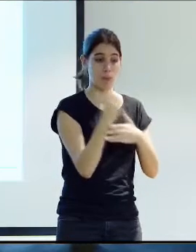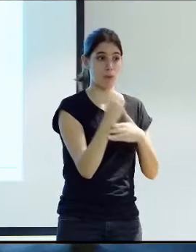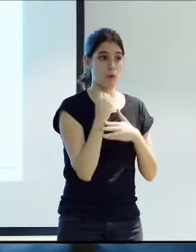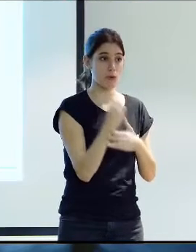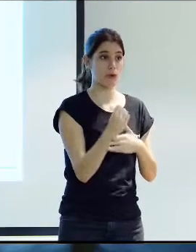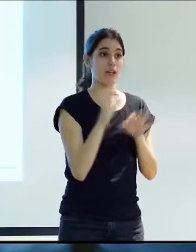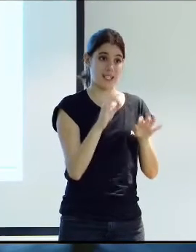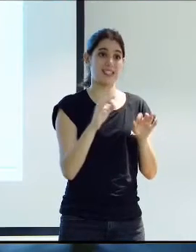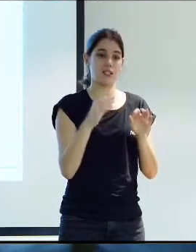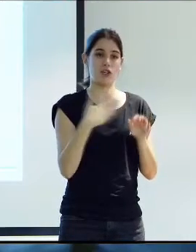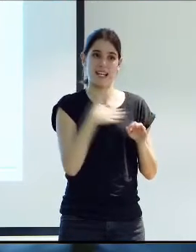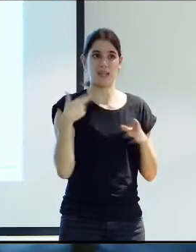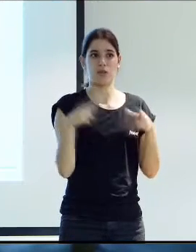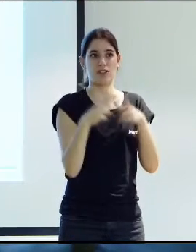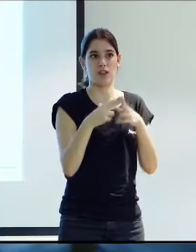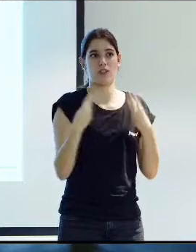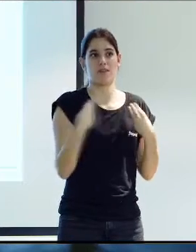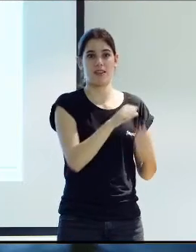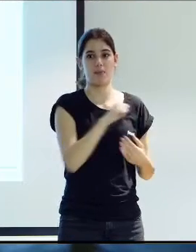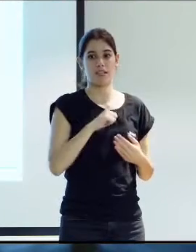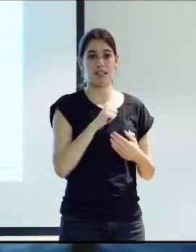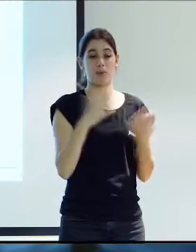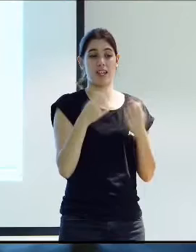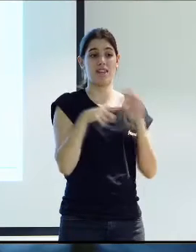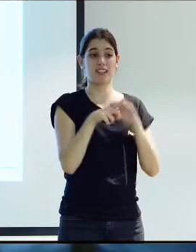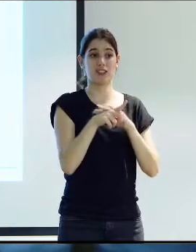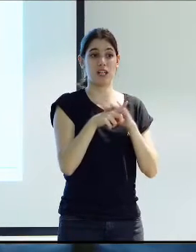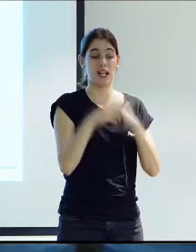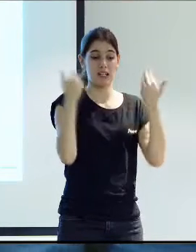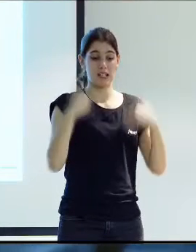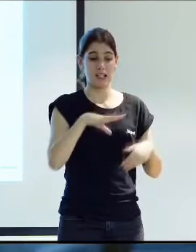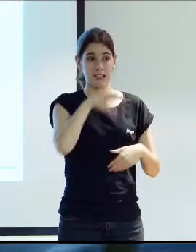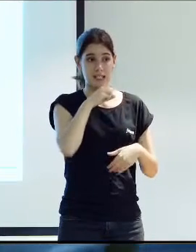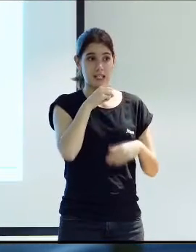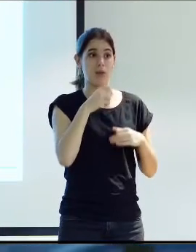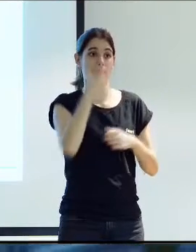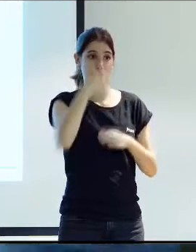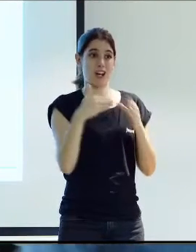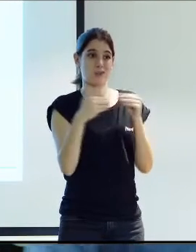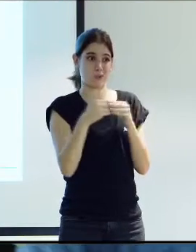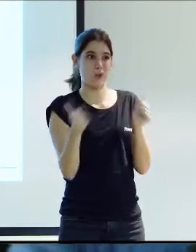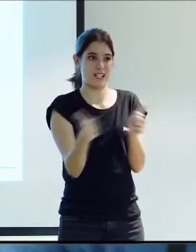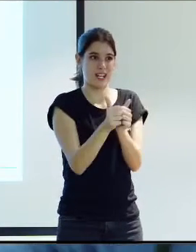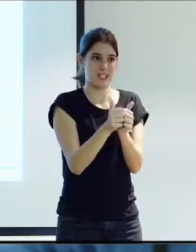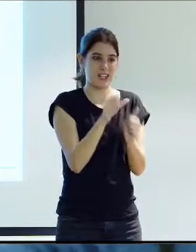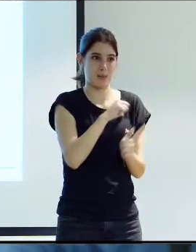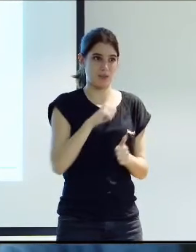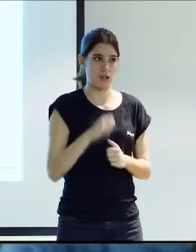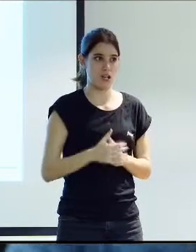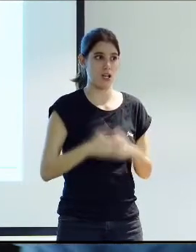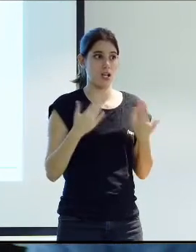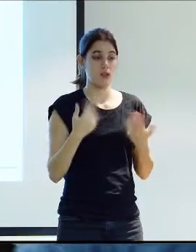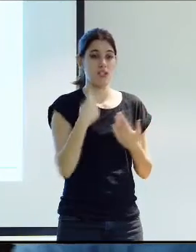here we know that there are offices of independent living. They're managed by people who use a